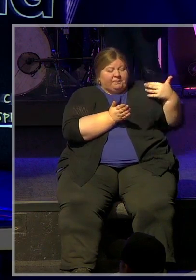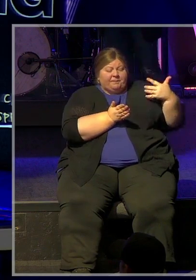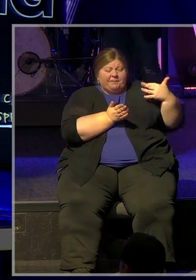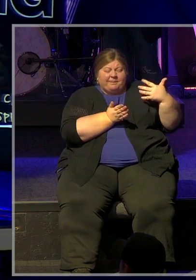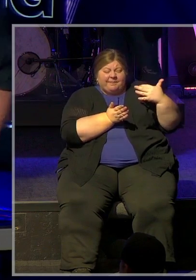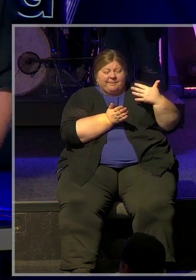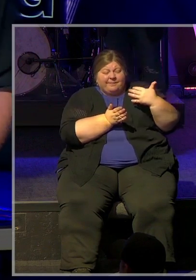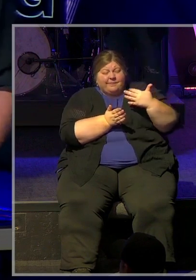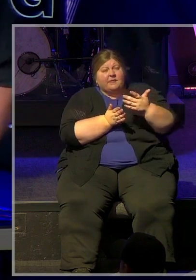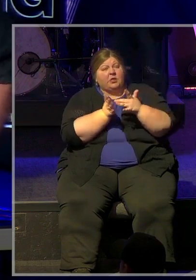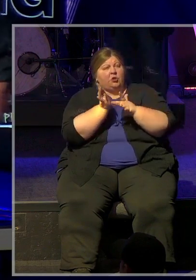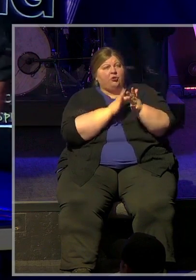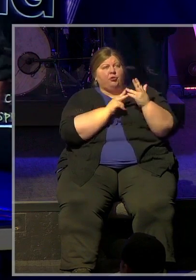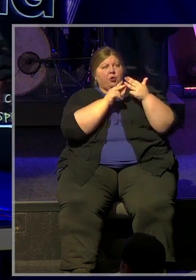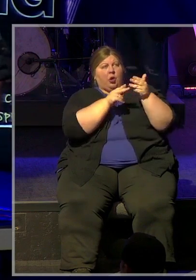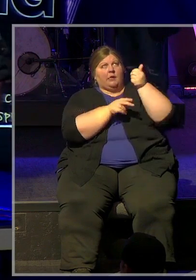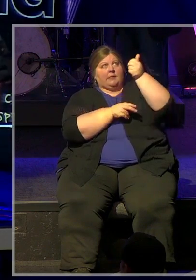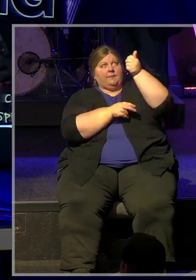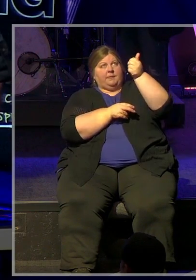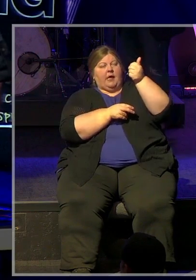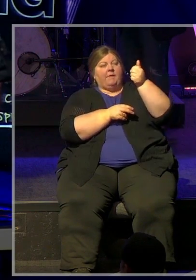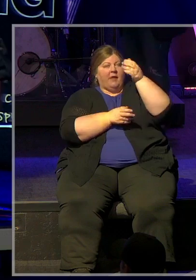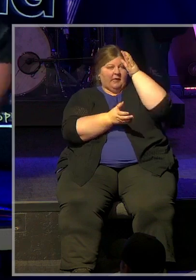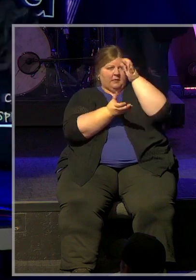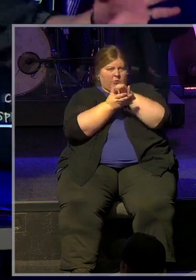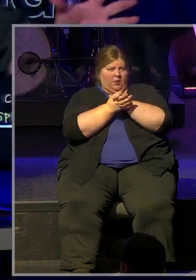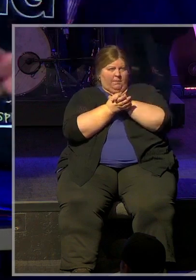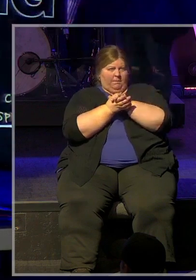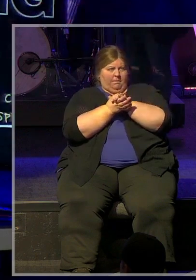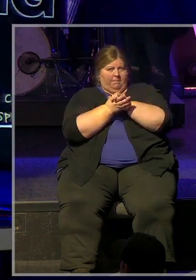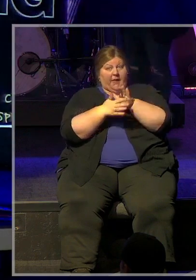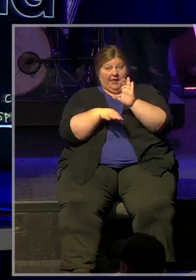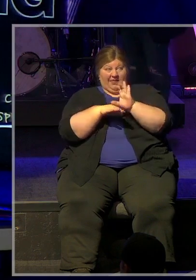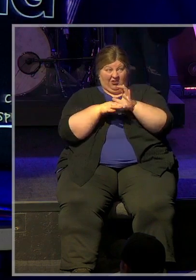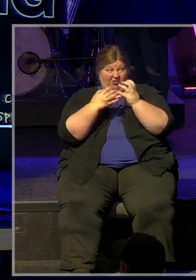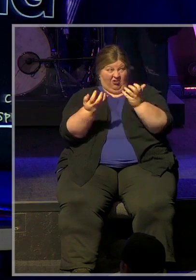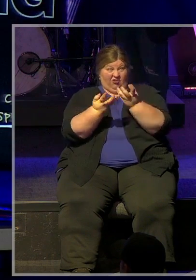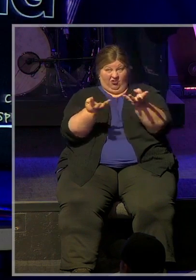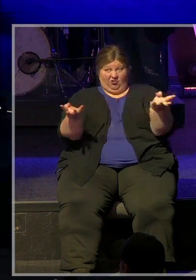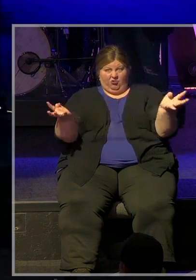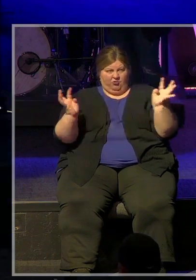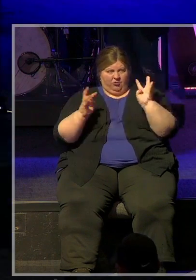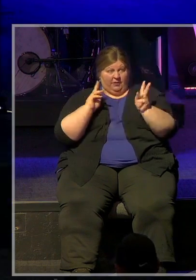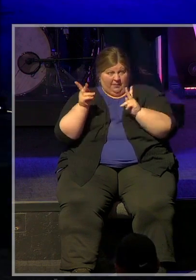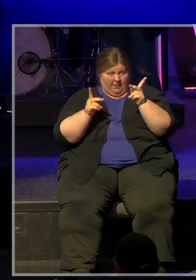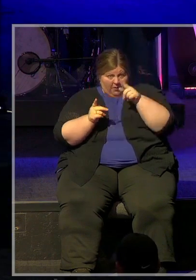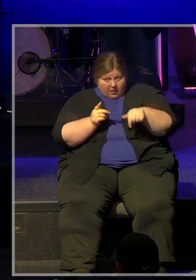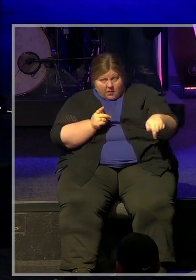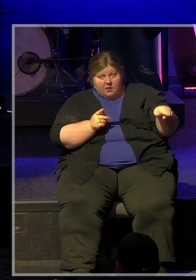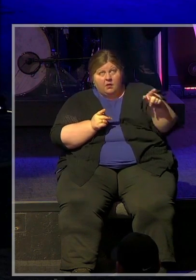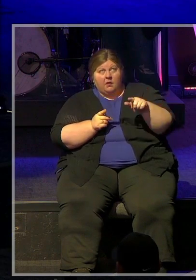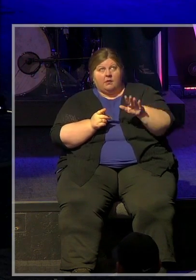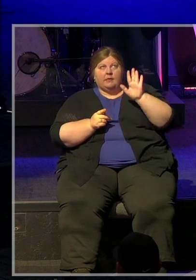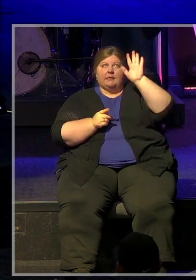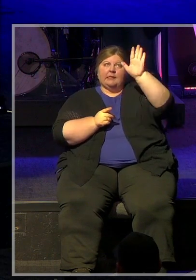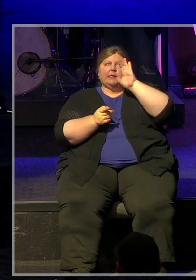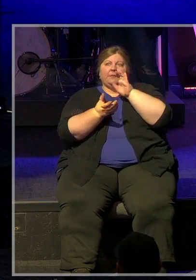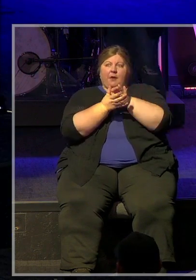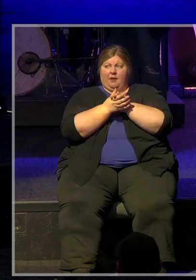Gospels, Jesus refers to himself as the groom and his church, us, the people, you and me, as his